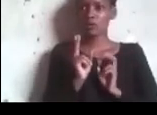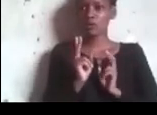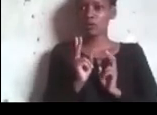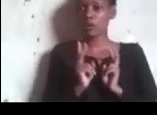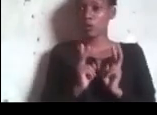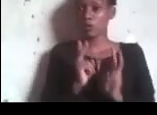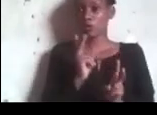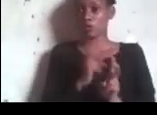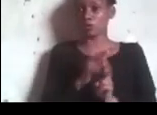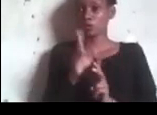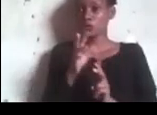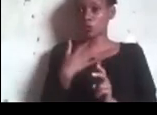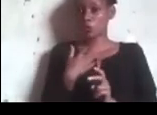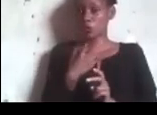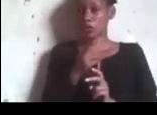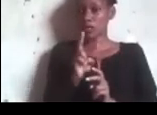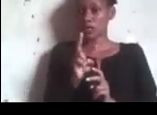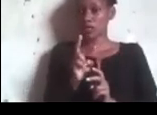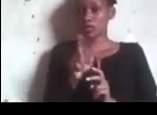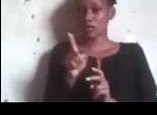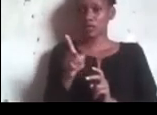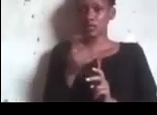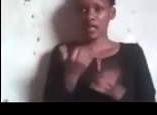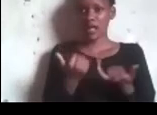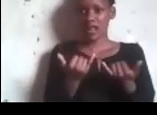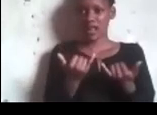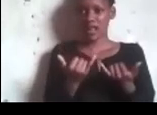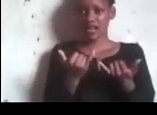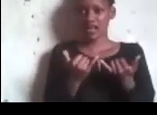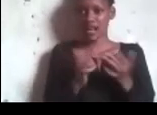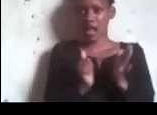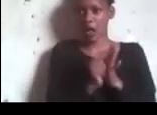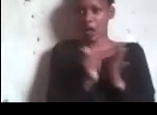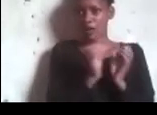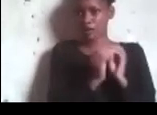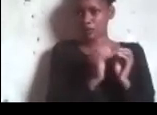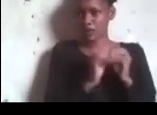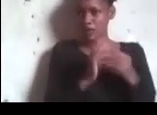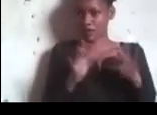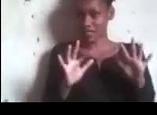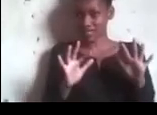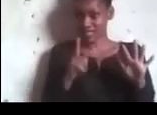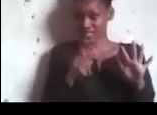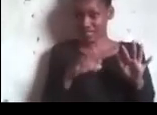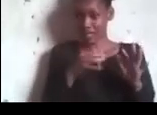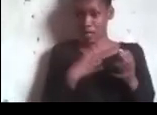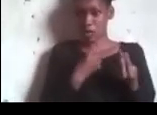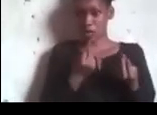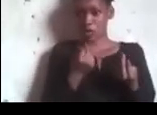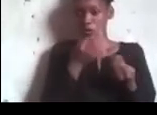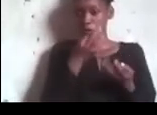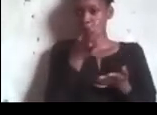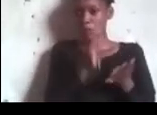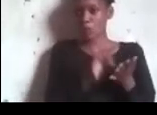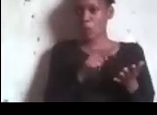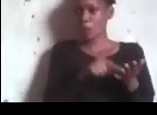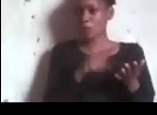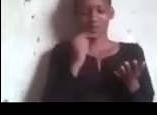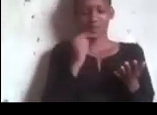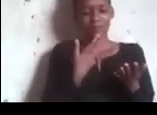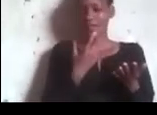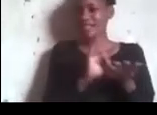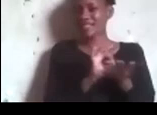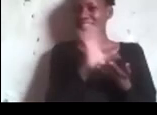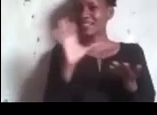the current proposed amendments, this is still not clarified. So they still needs to clarify this. So this